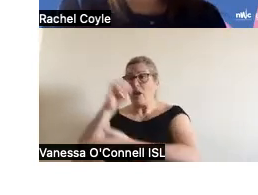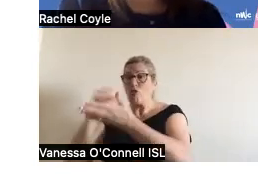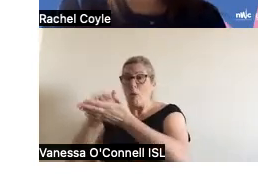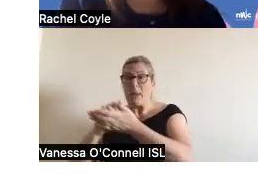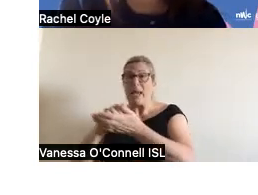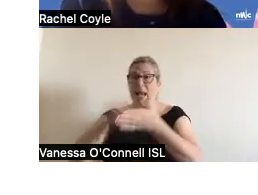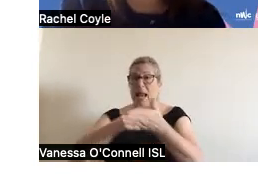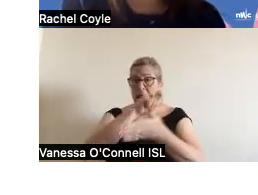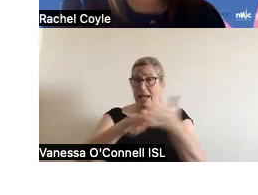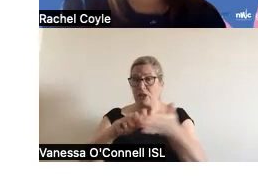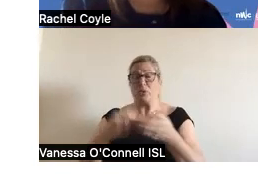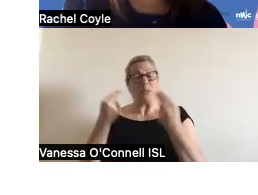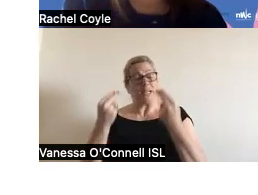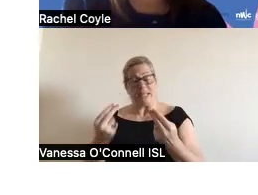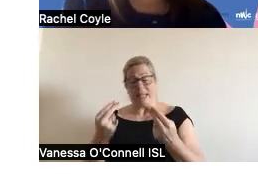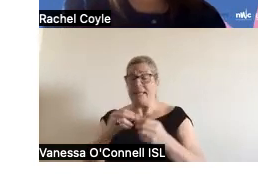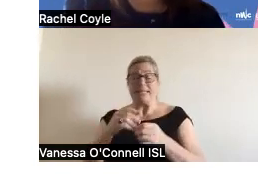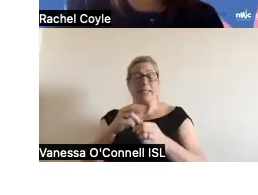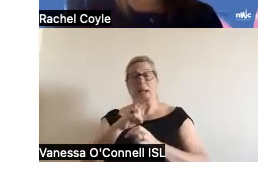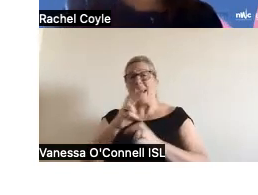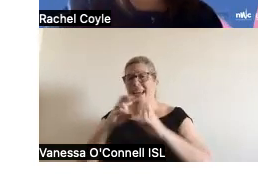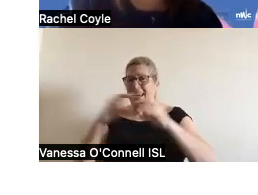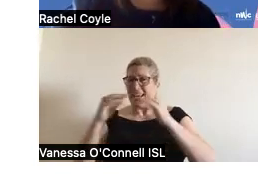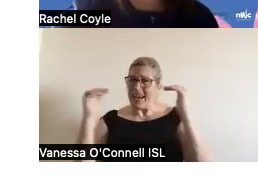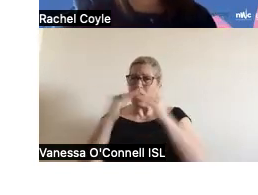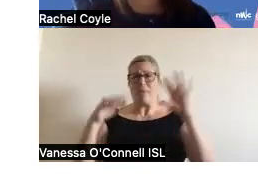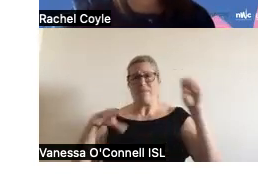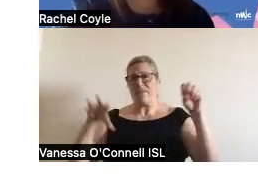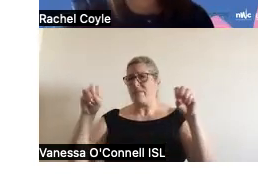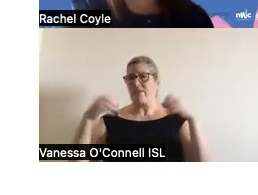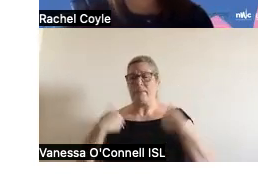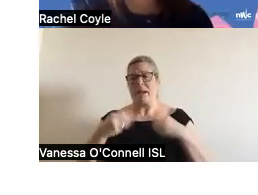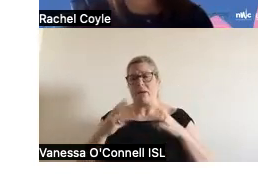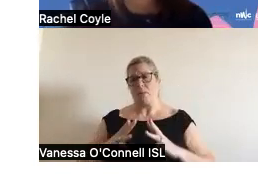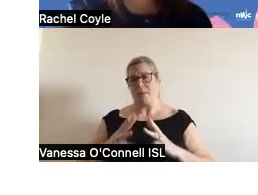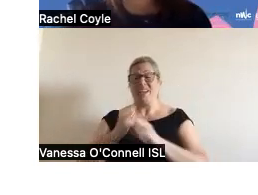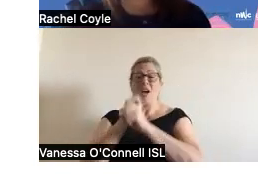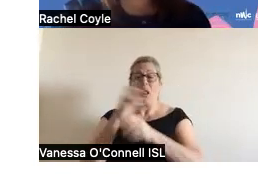ensure that we have equal numbers of men and women on the ballot papers in every local electoral area in the country.